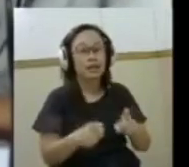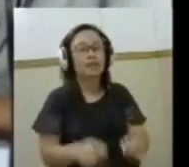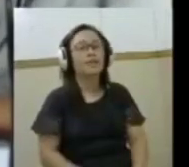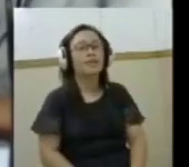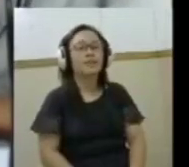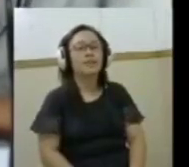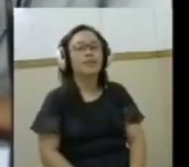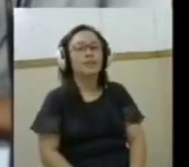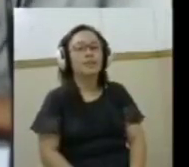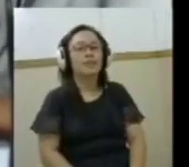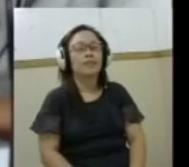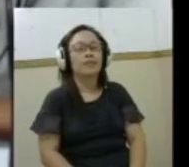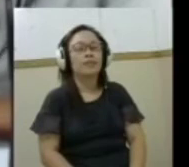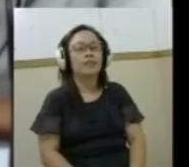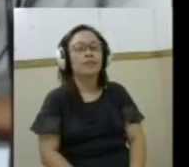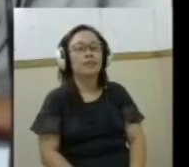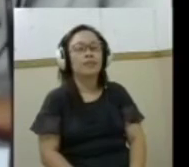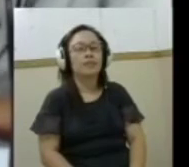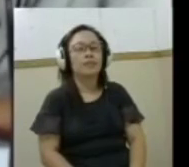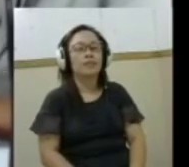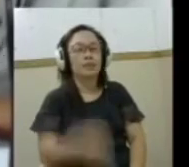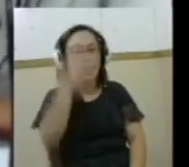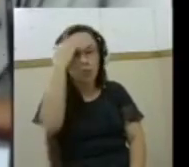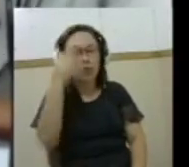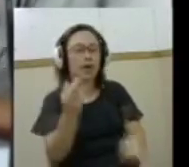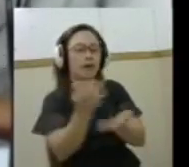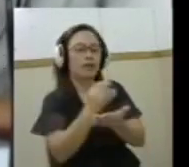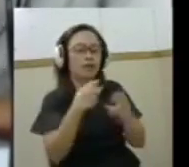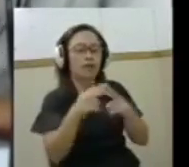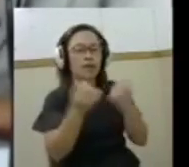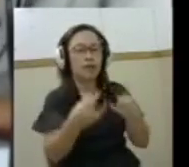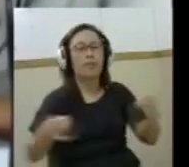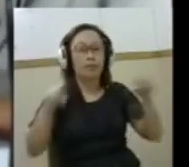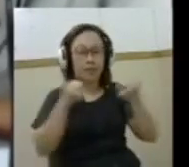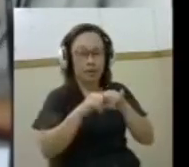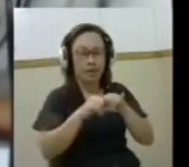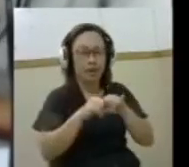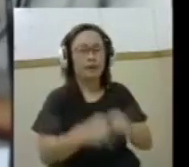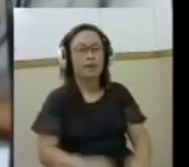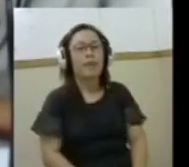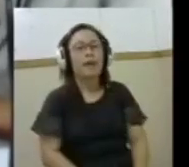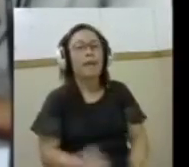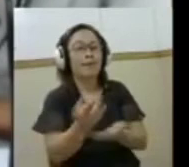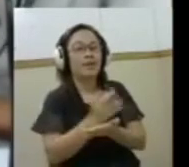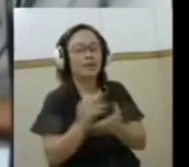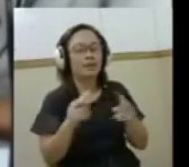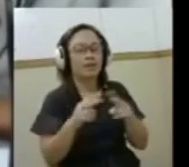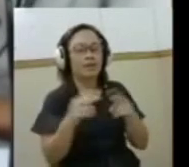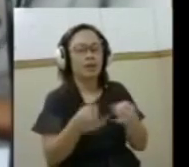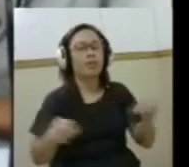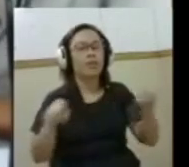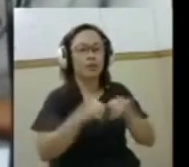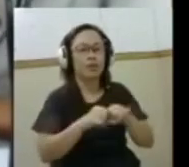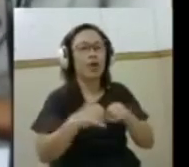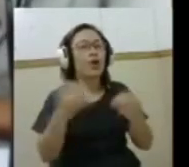Carlos Silagan. He mentioned the following points why research is important. Yes. According to him, first, research is important to generate